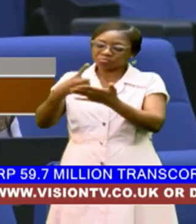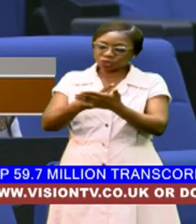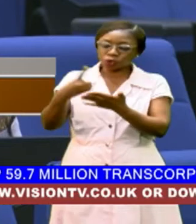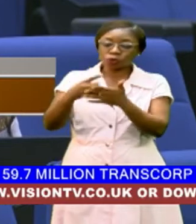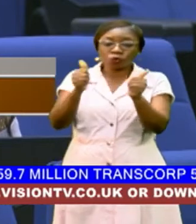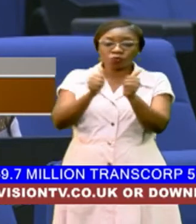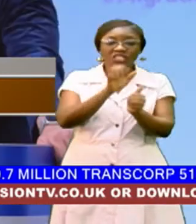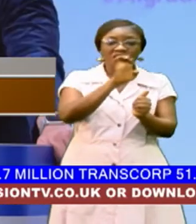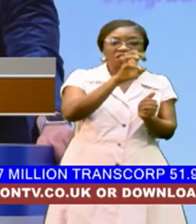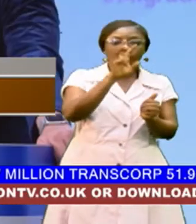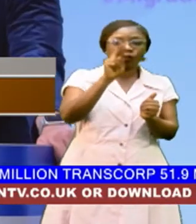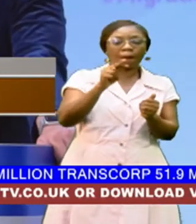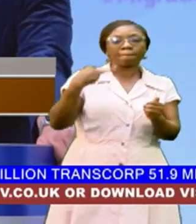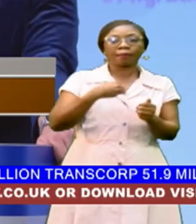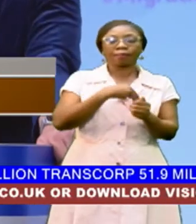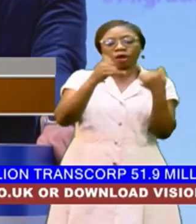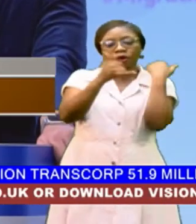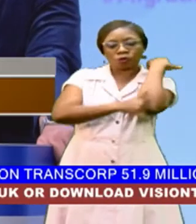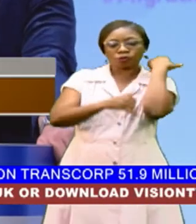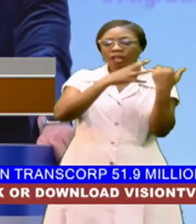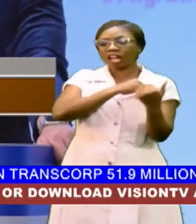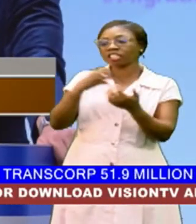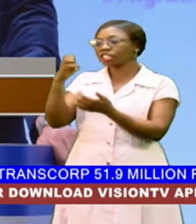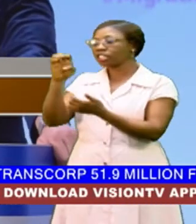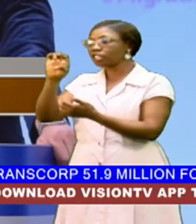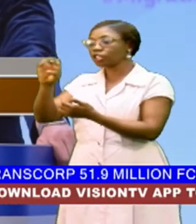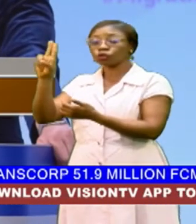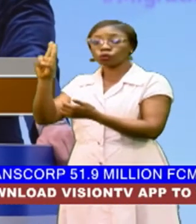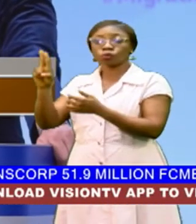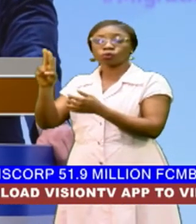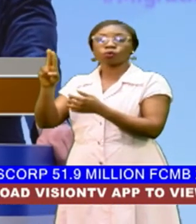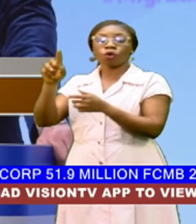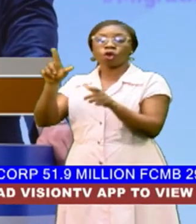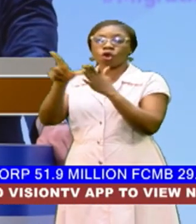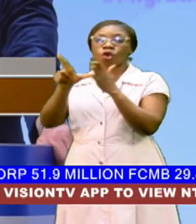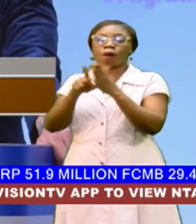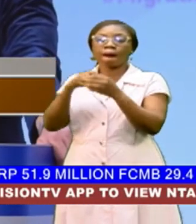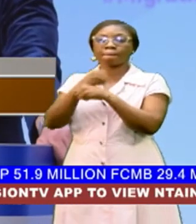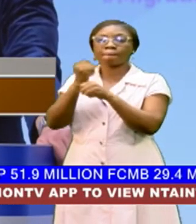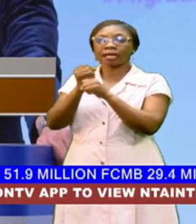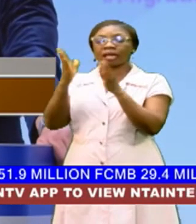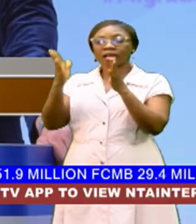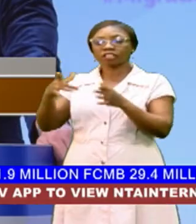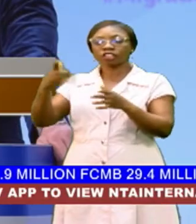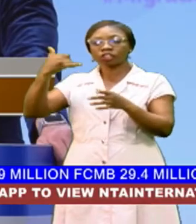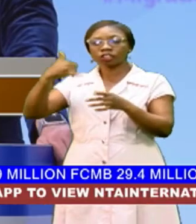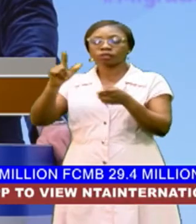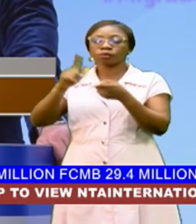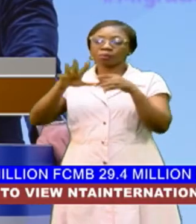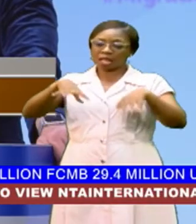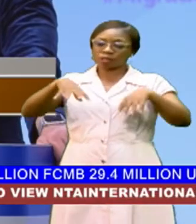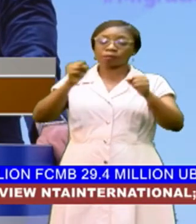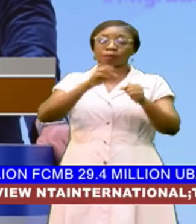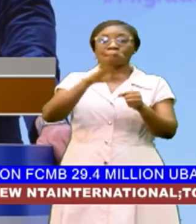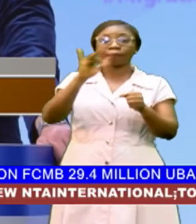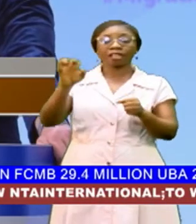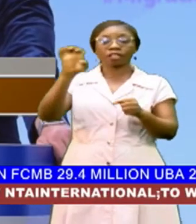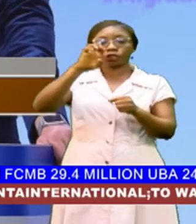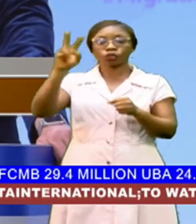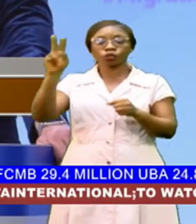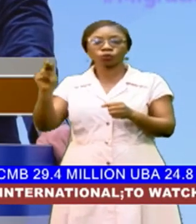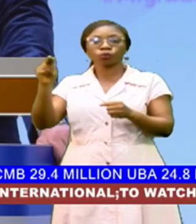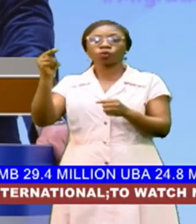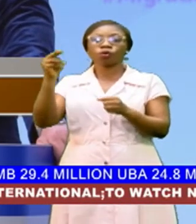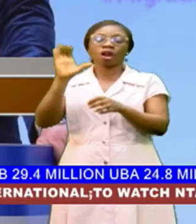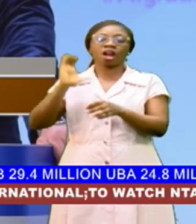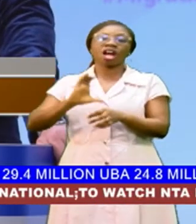EU member countries and EU lawmakers, has yet to be formally adopted by the European Council and European